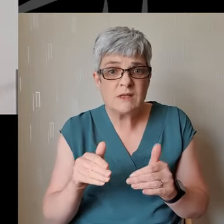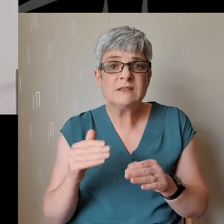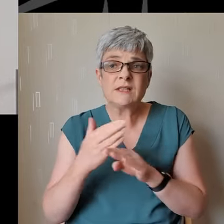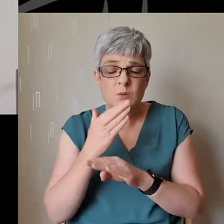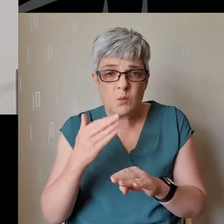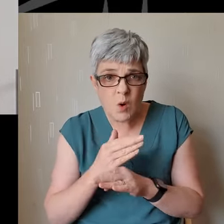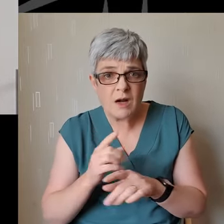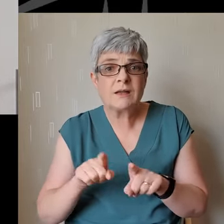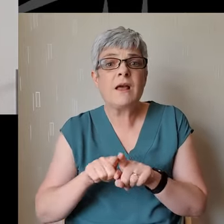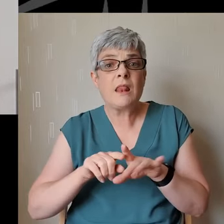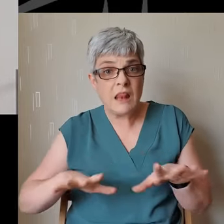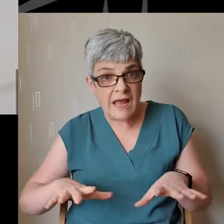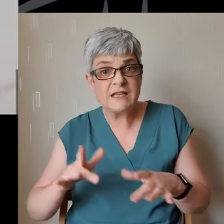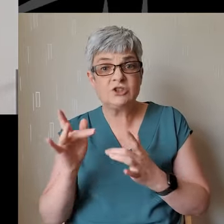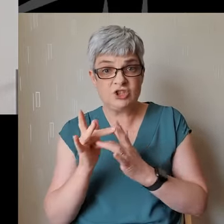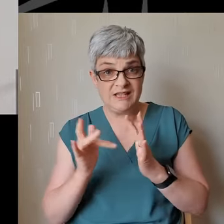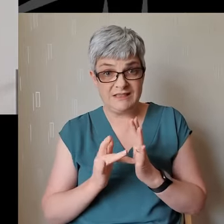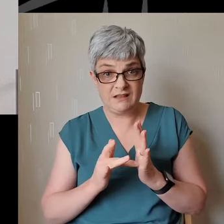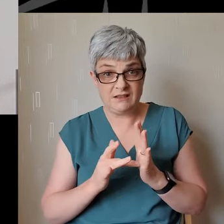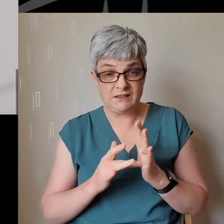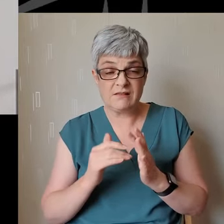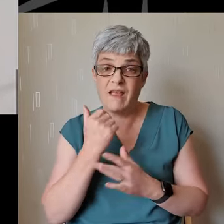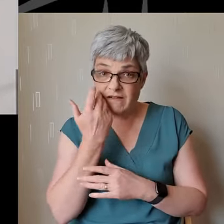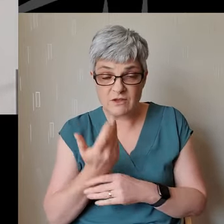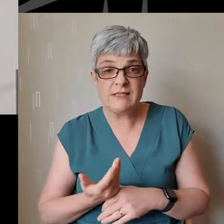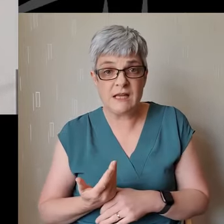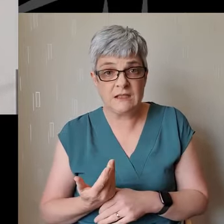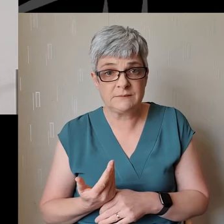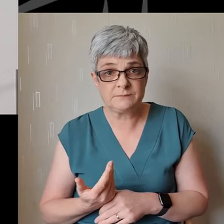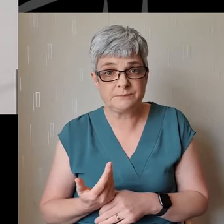more Jesus-like day by day.